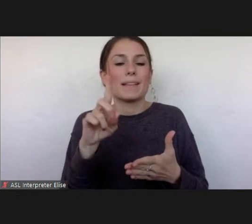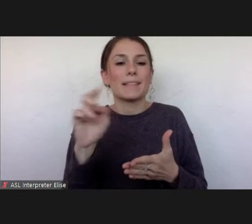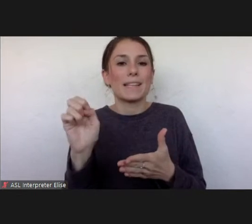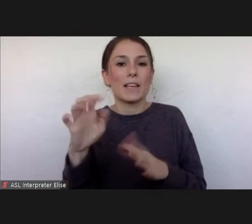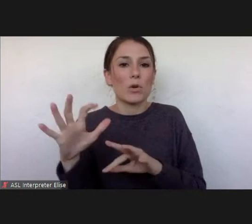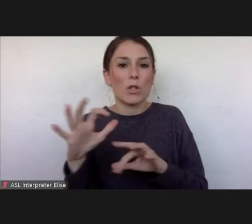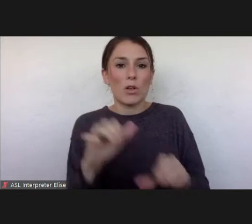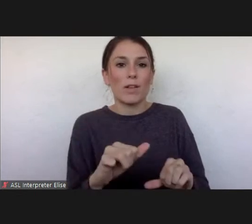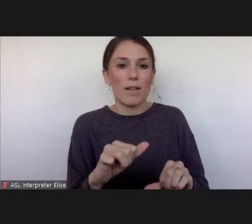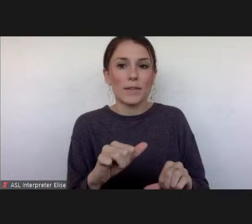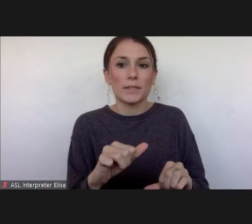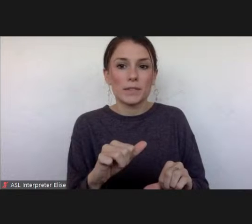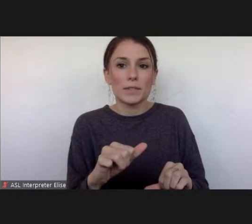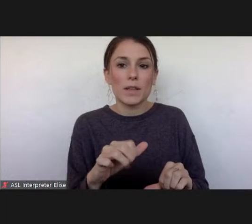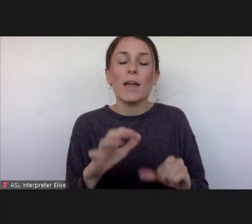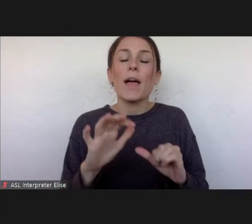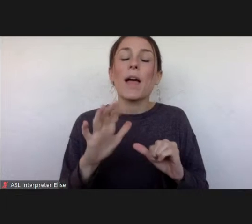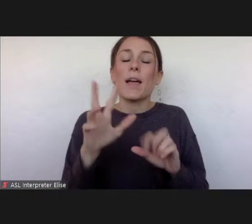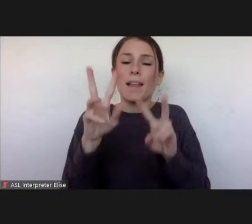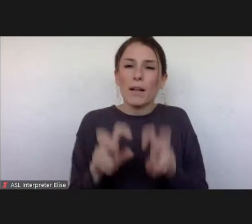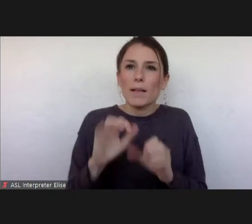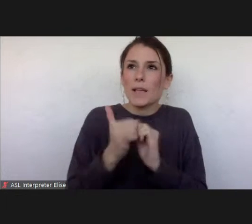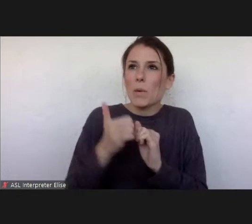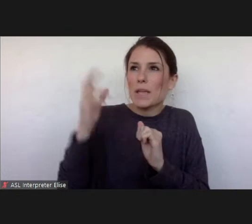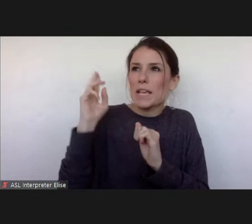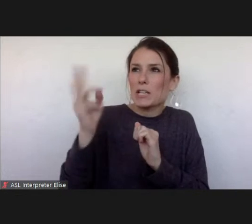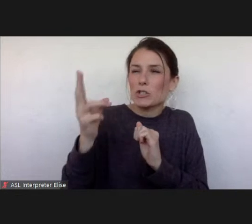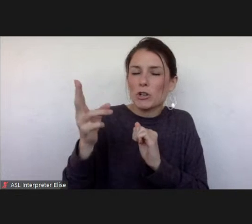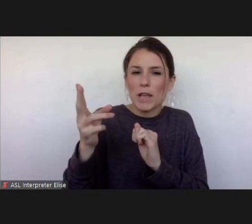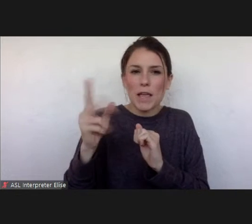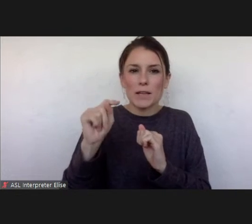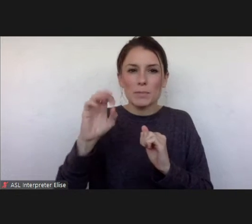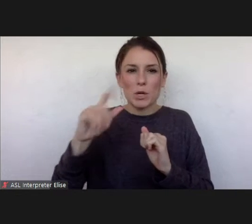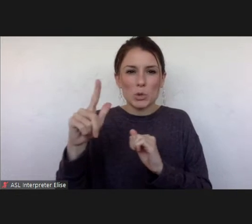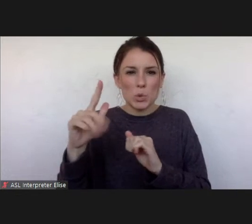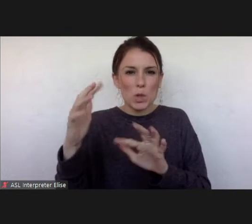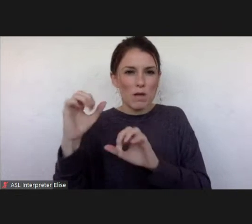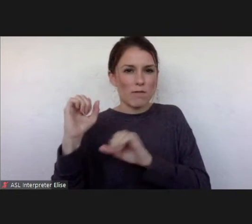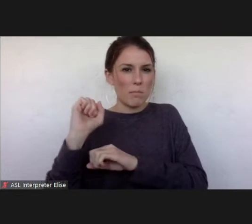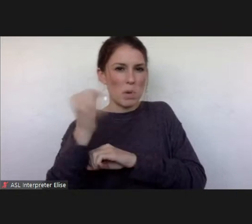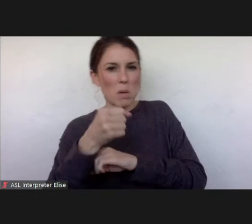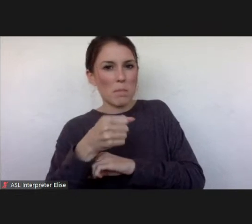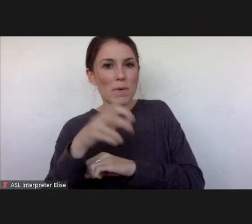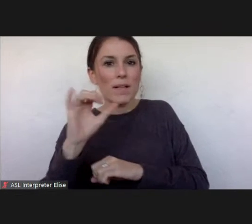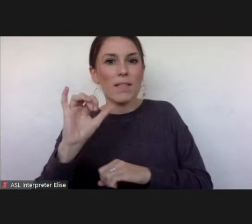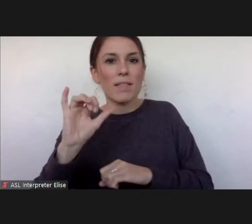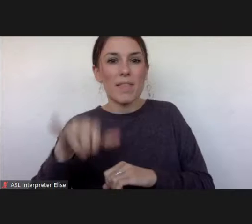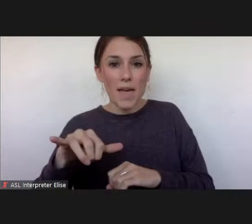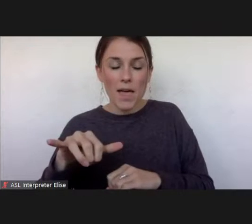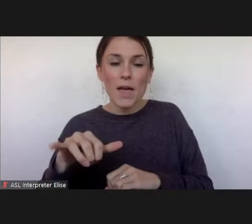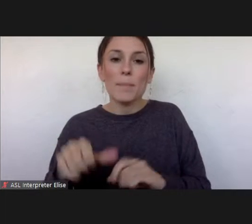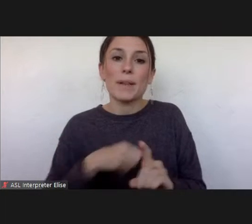has been used as a tool of domination, which all have been impacted by colonial systems.